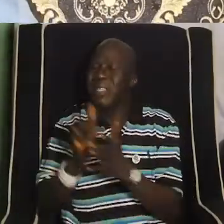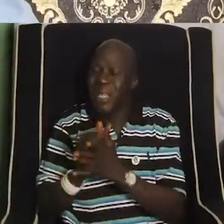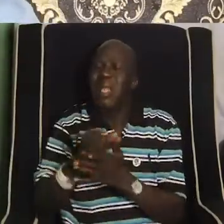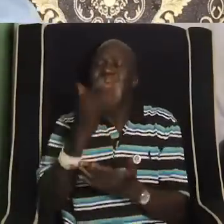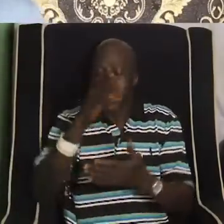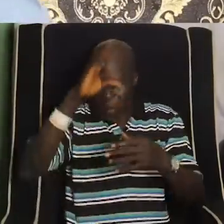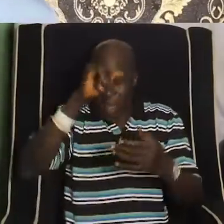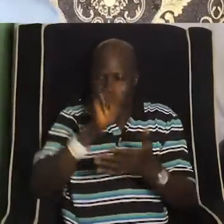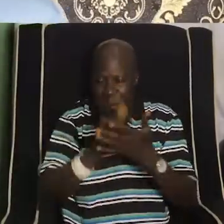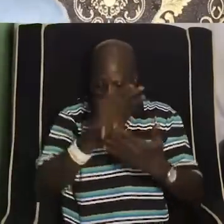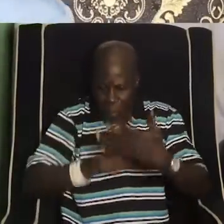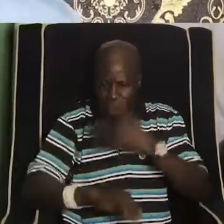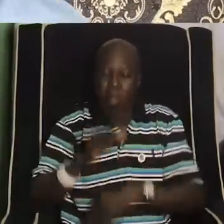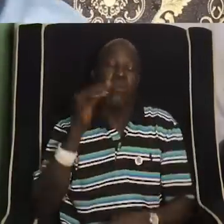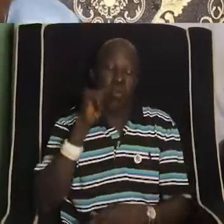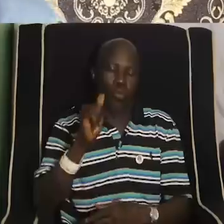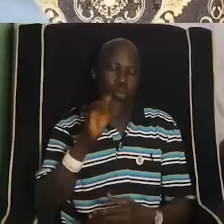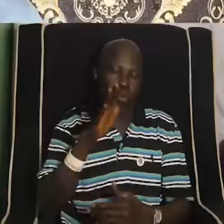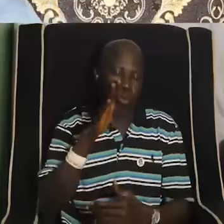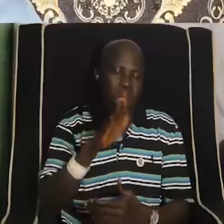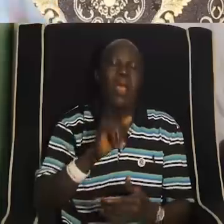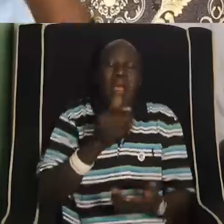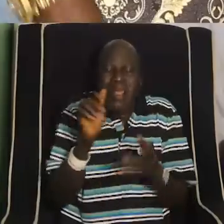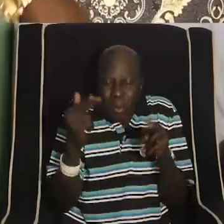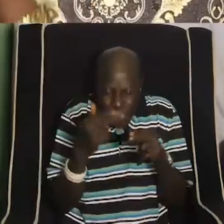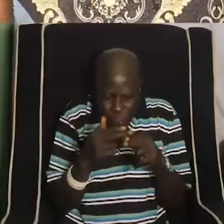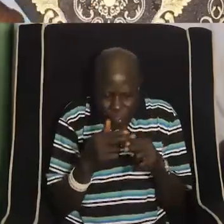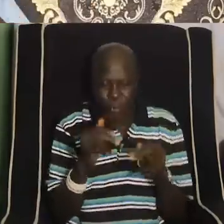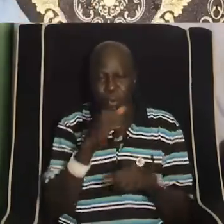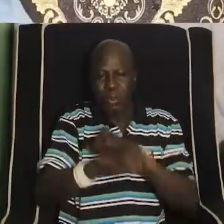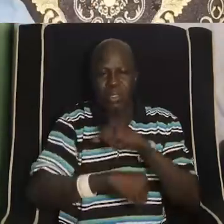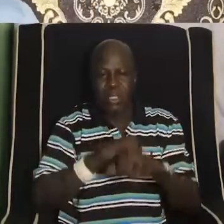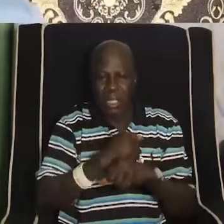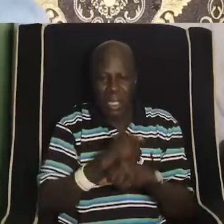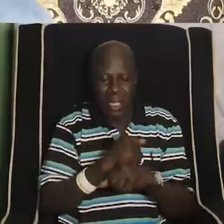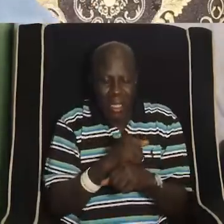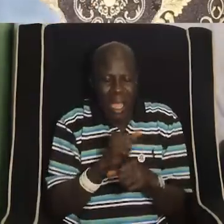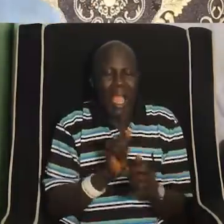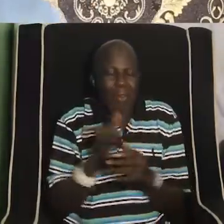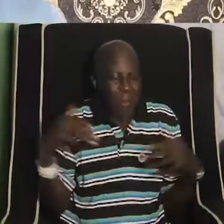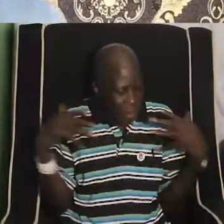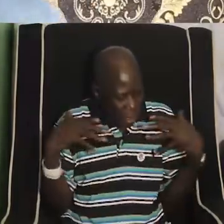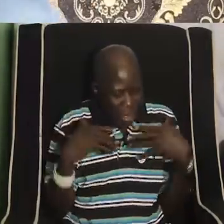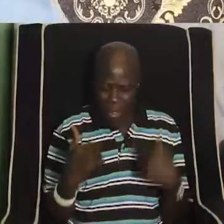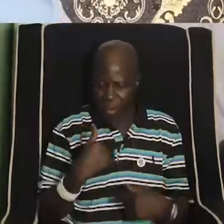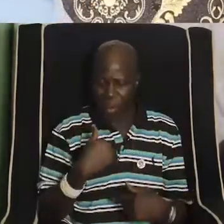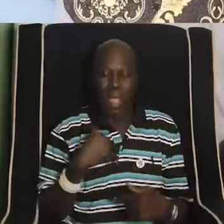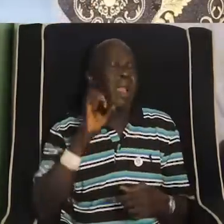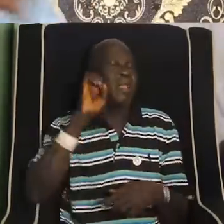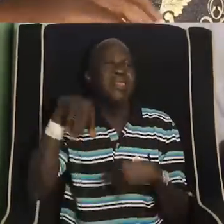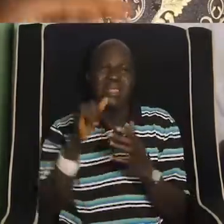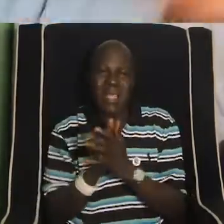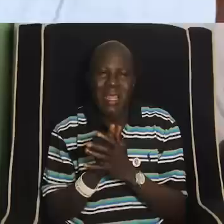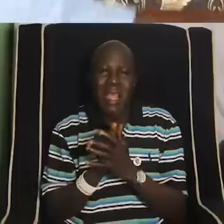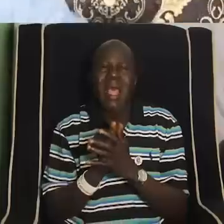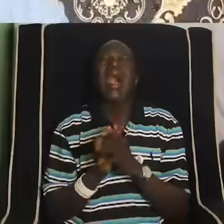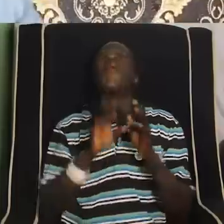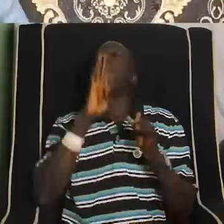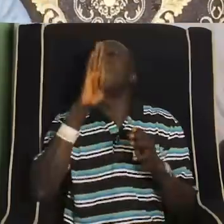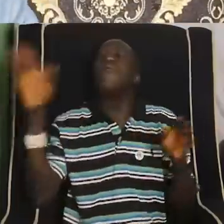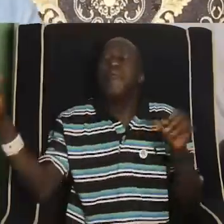Here. Here to what's what next? And said, he's full of affliction.